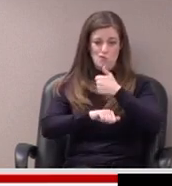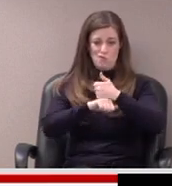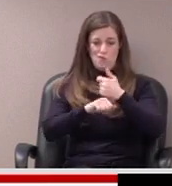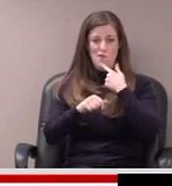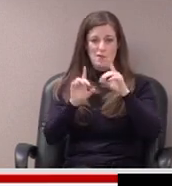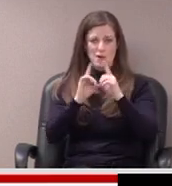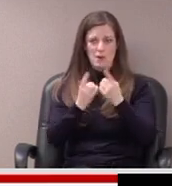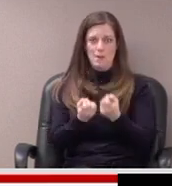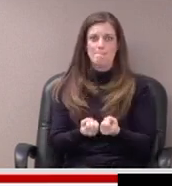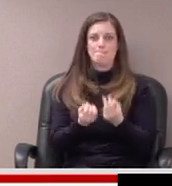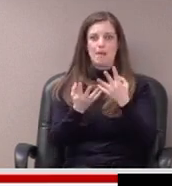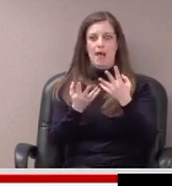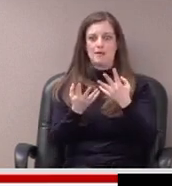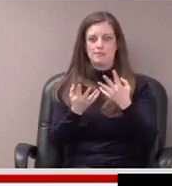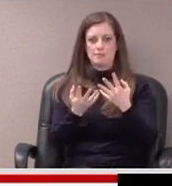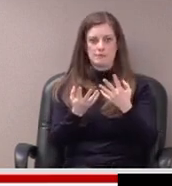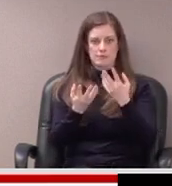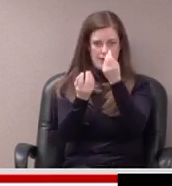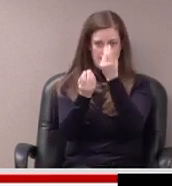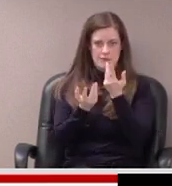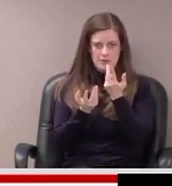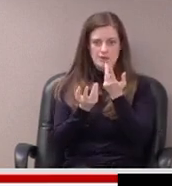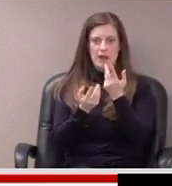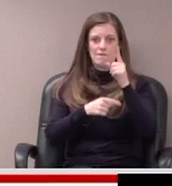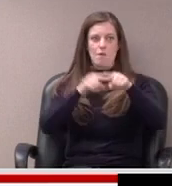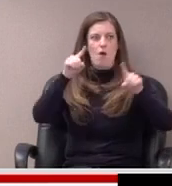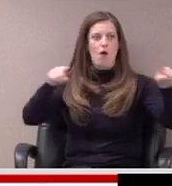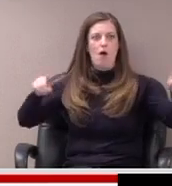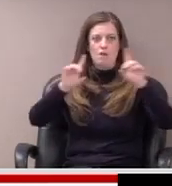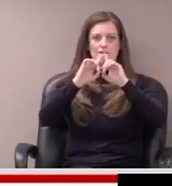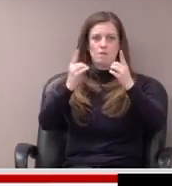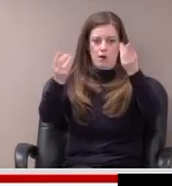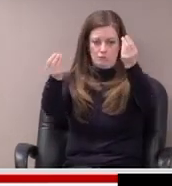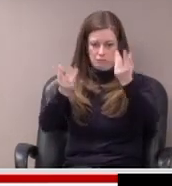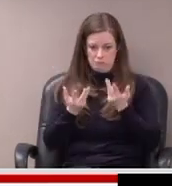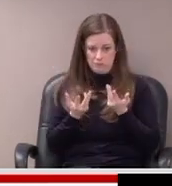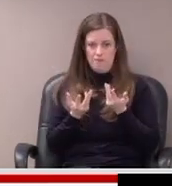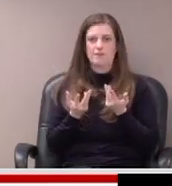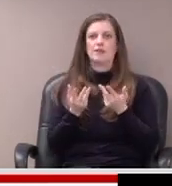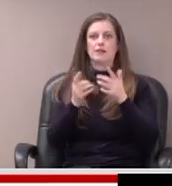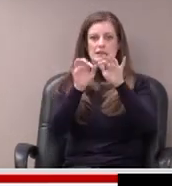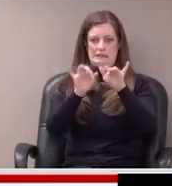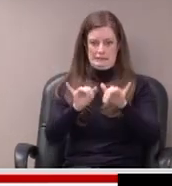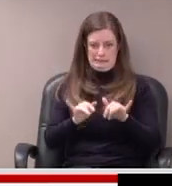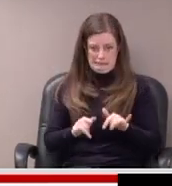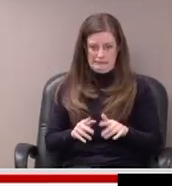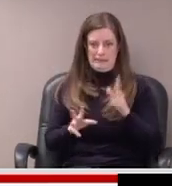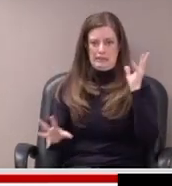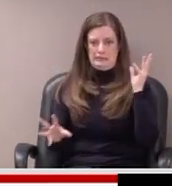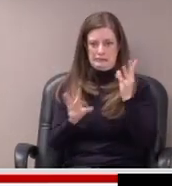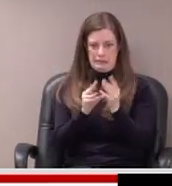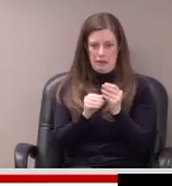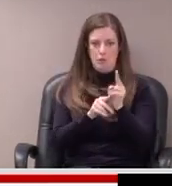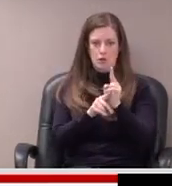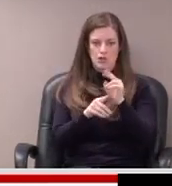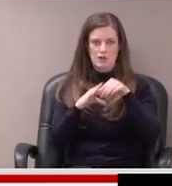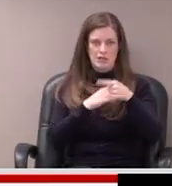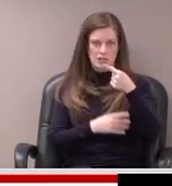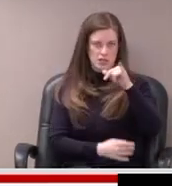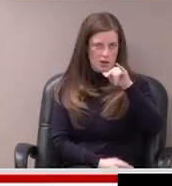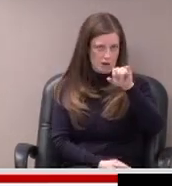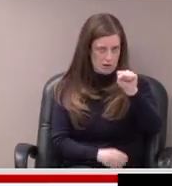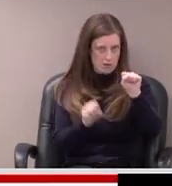compiling massive amounts of data from all different departments, and then we are using all of that in our GIS